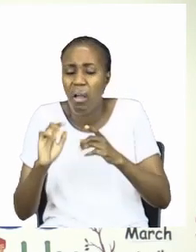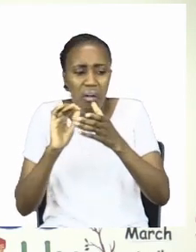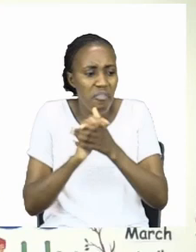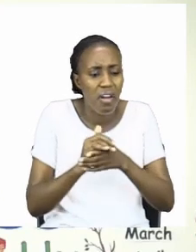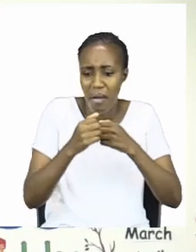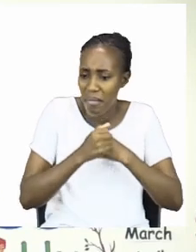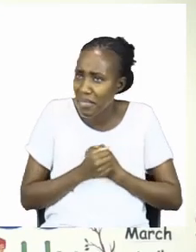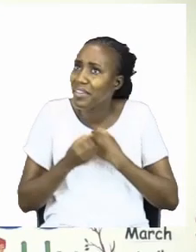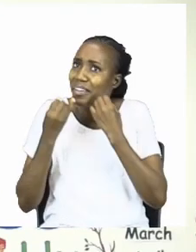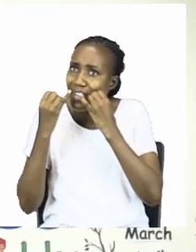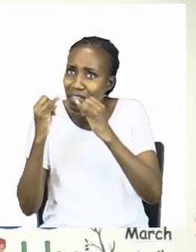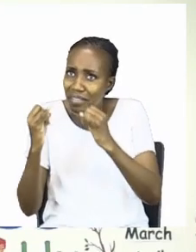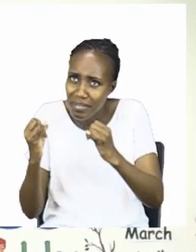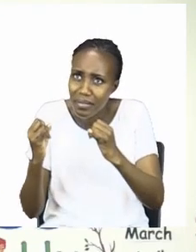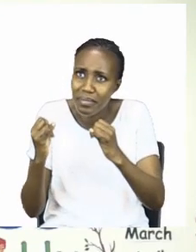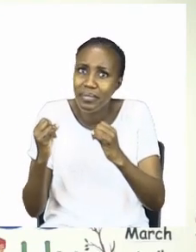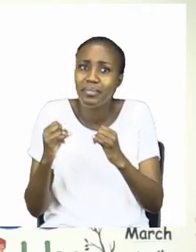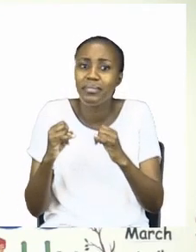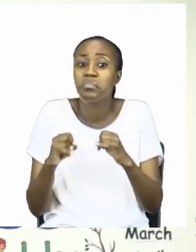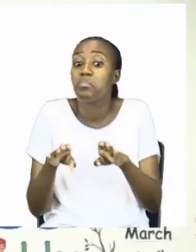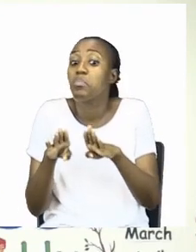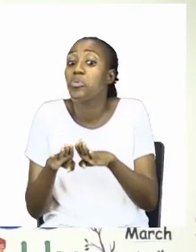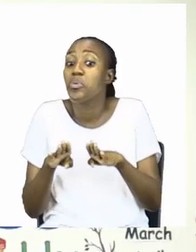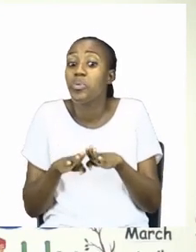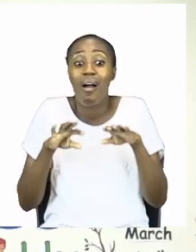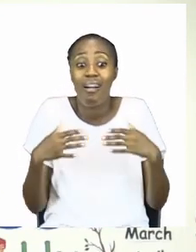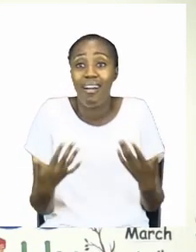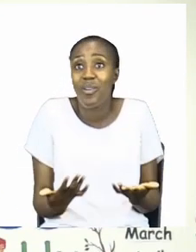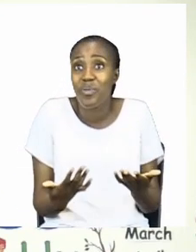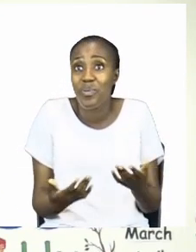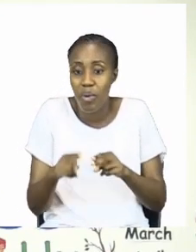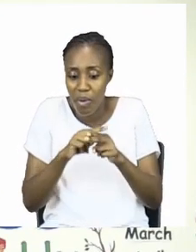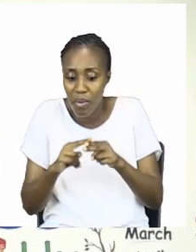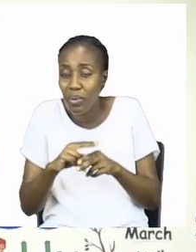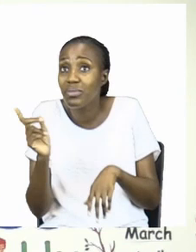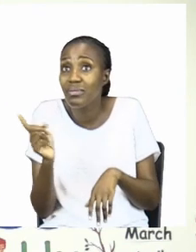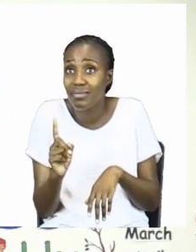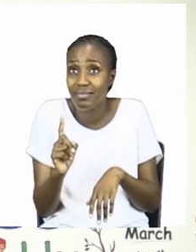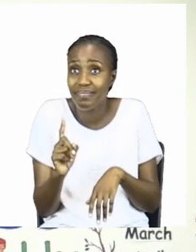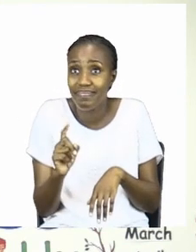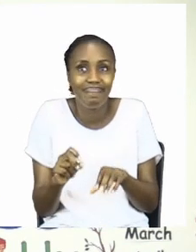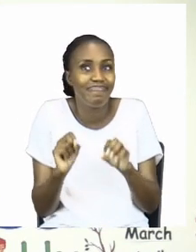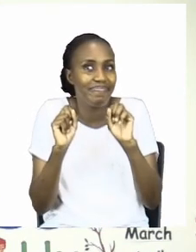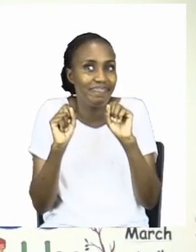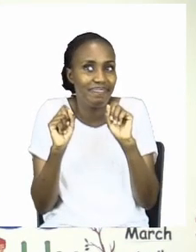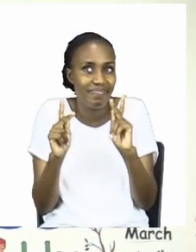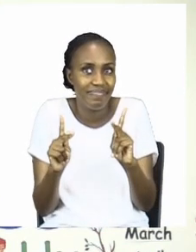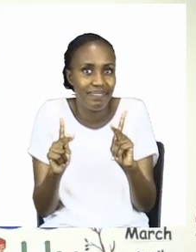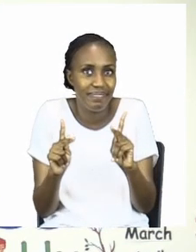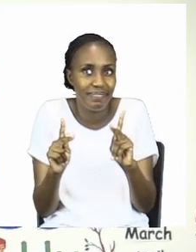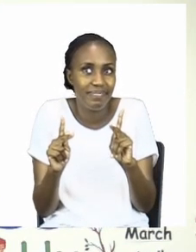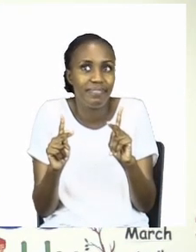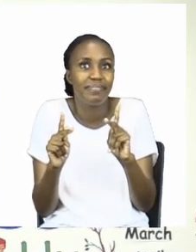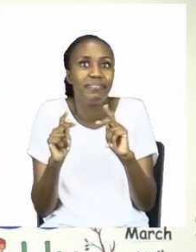parents even all about how you have made your music instruments. All right. Now, before I